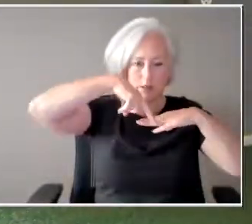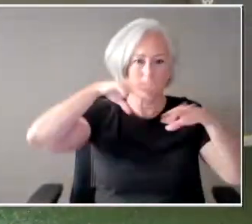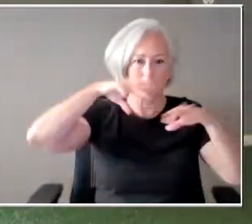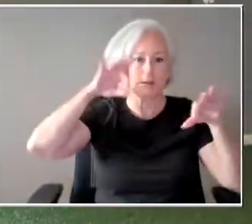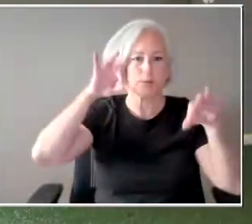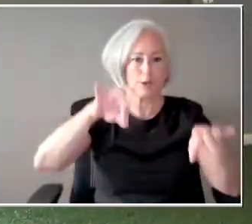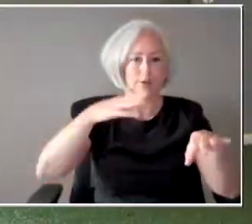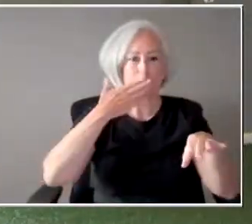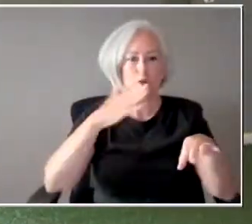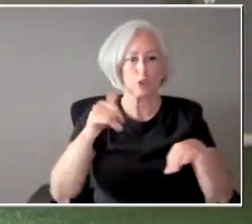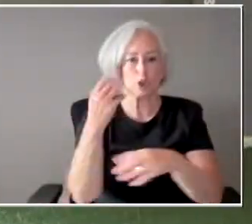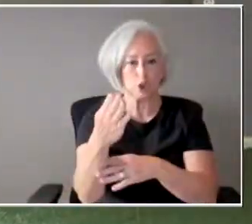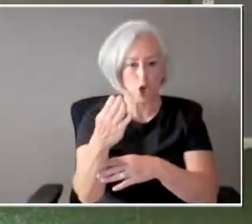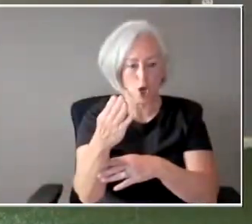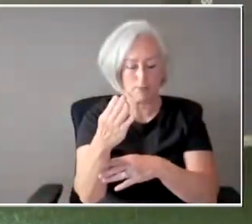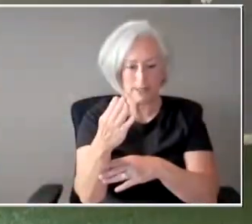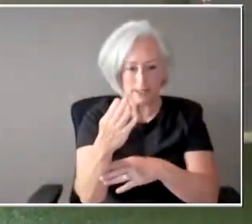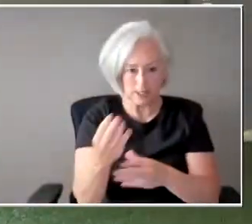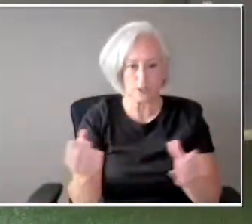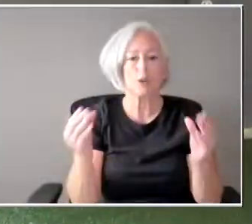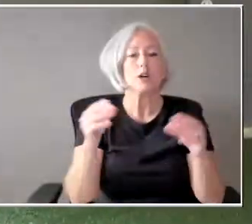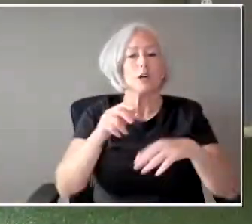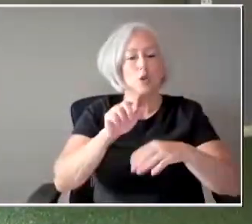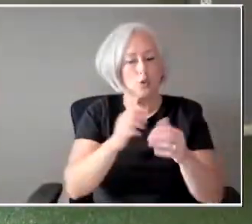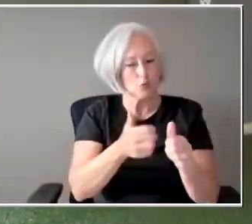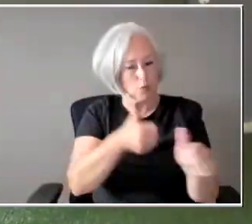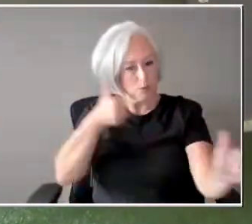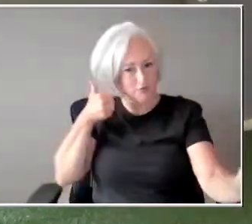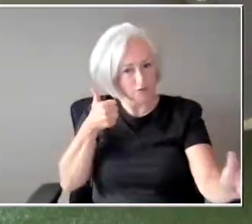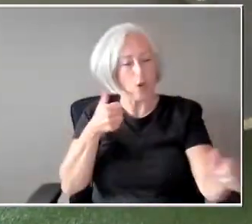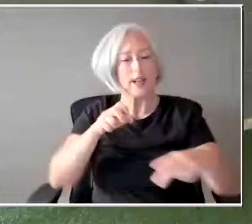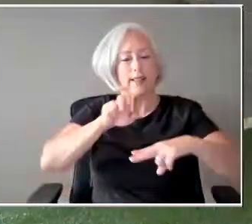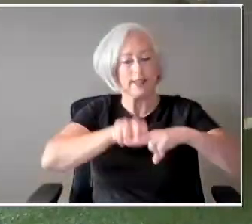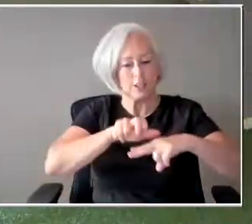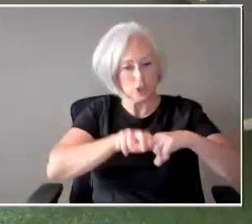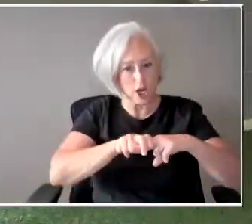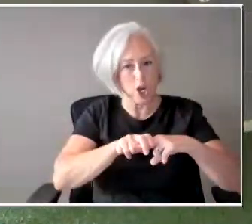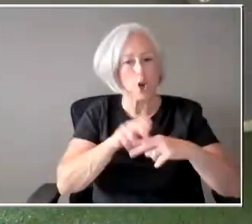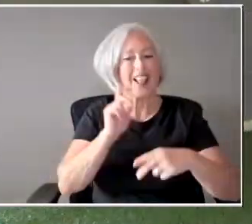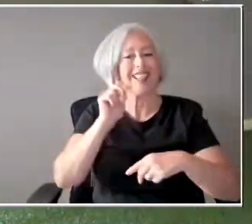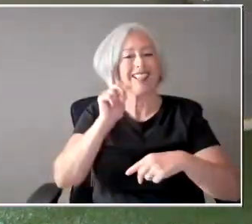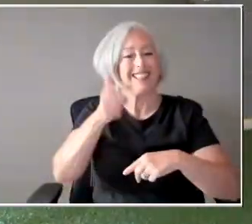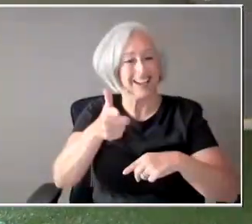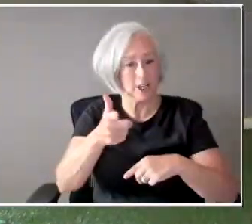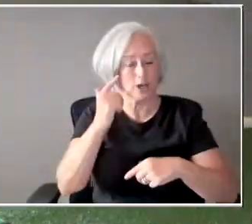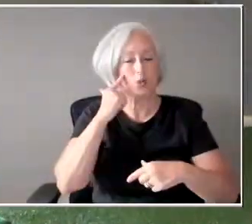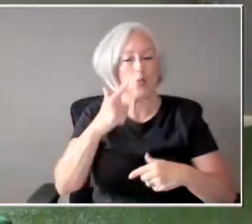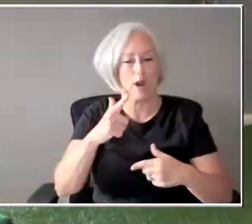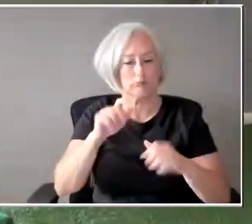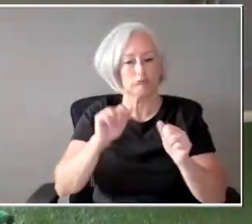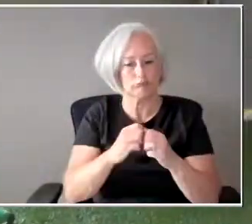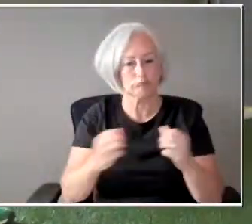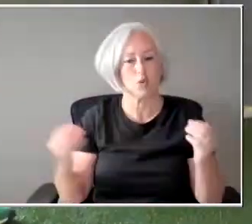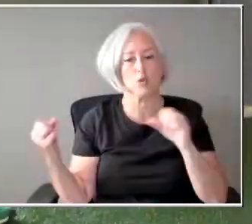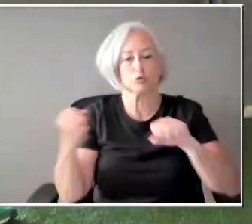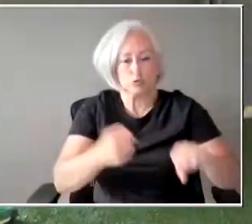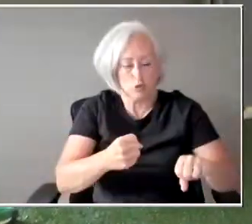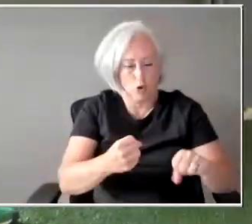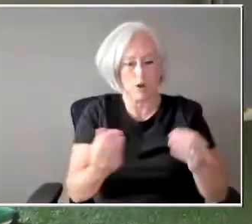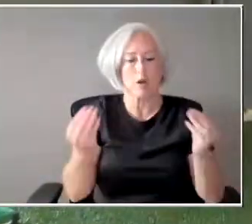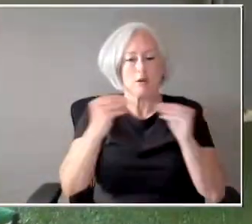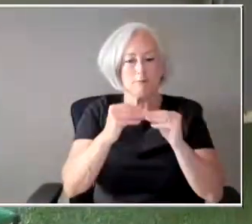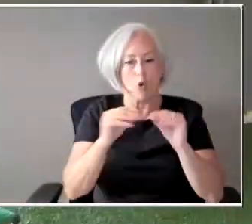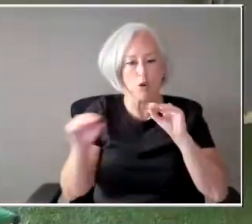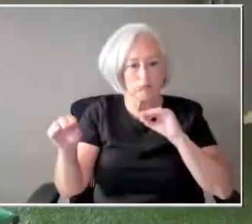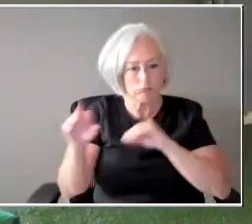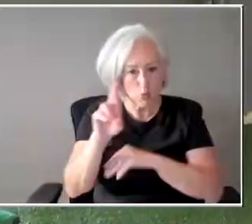Yep, so just progressionally getting away from that chair. Okay. Again, functionally working on getting that fuller, deeper range of motion. And then like